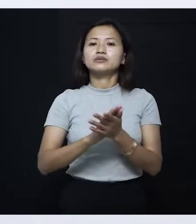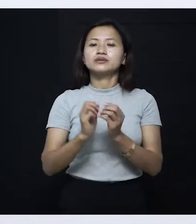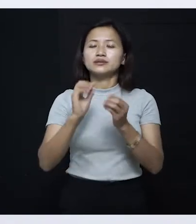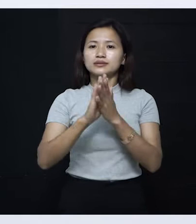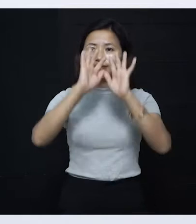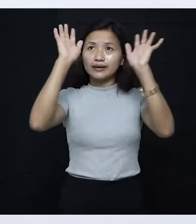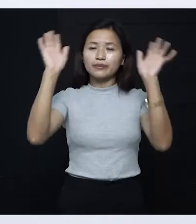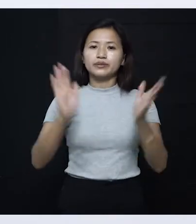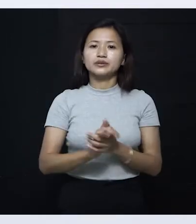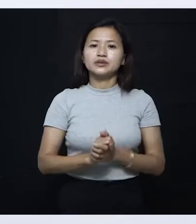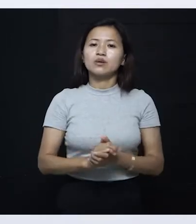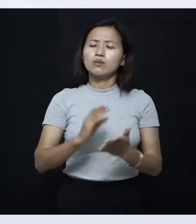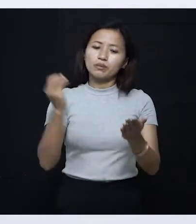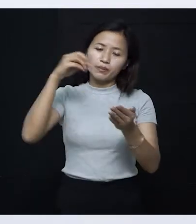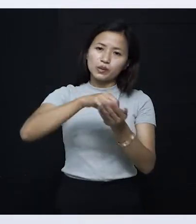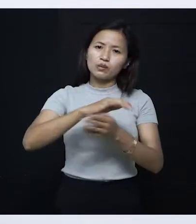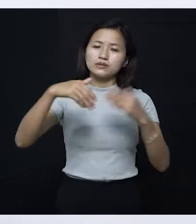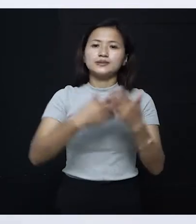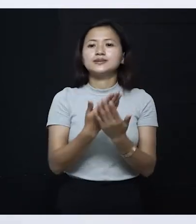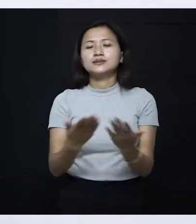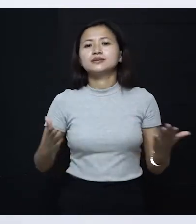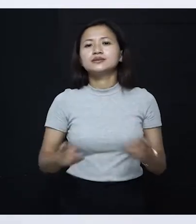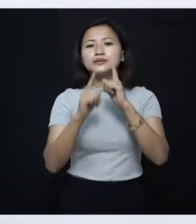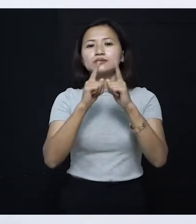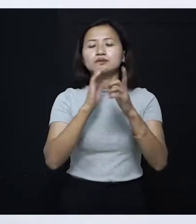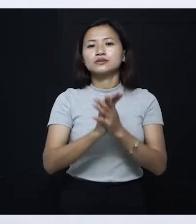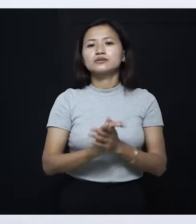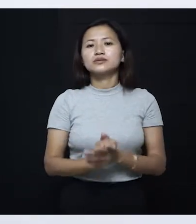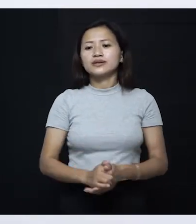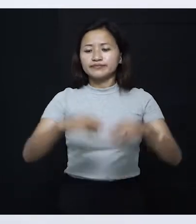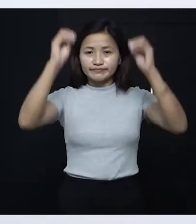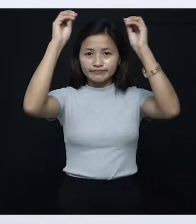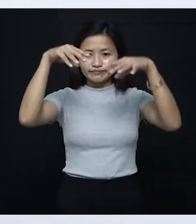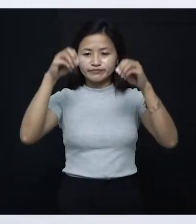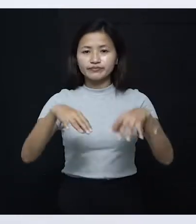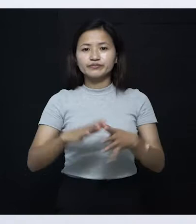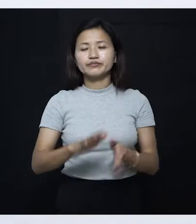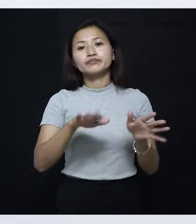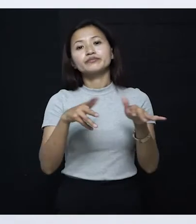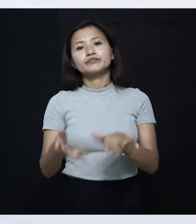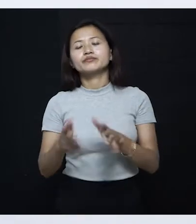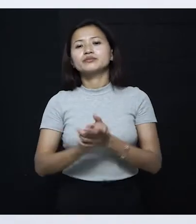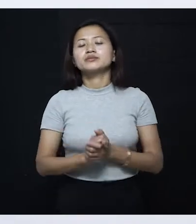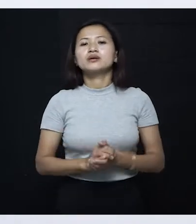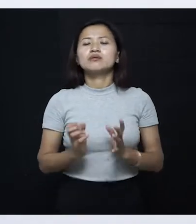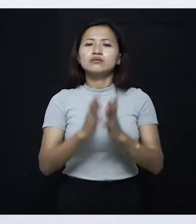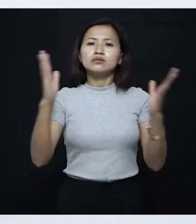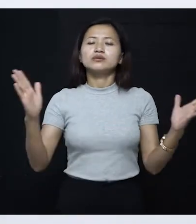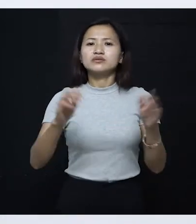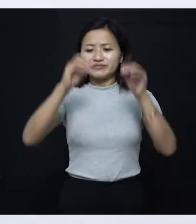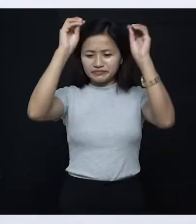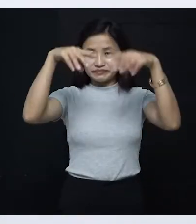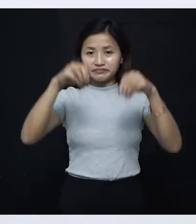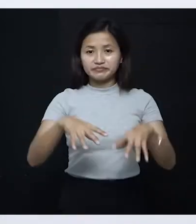you have to mention all these things, okay? Then talking about rainfall, okay? We know we get lots of rainfall, isn't